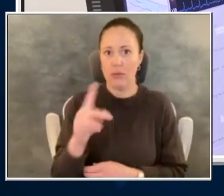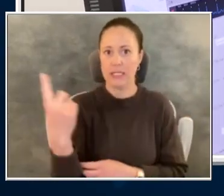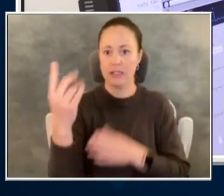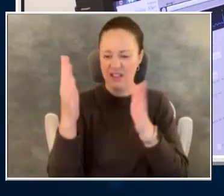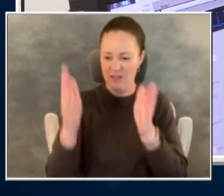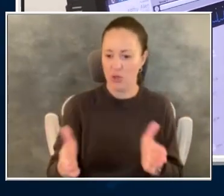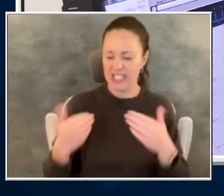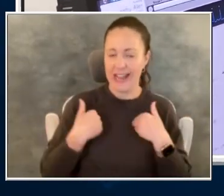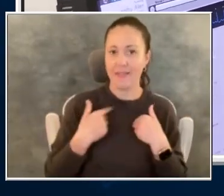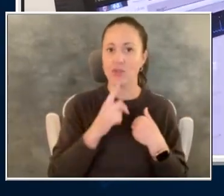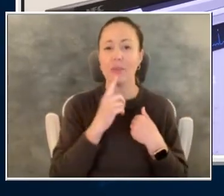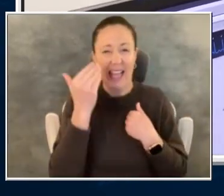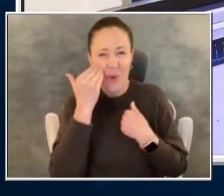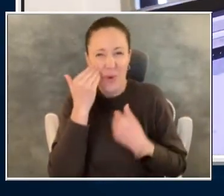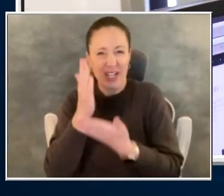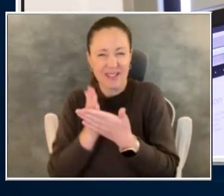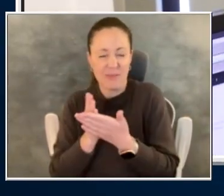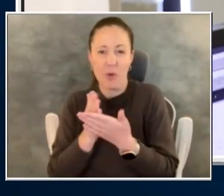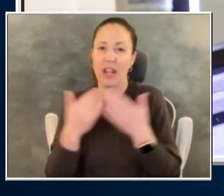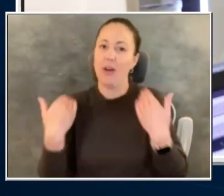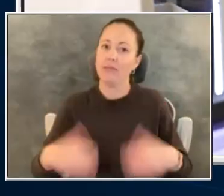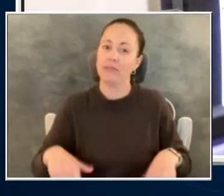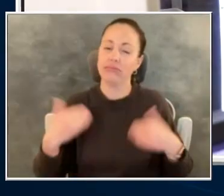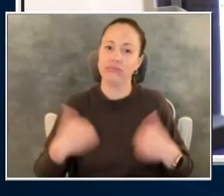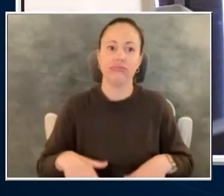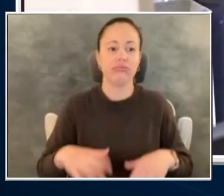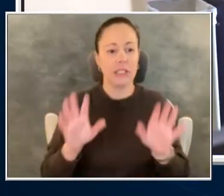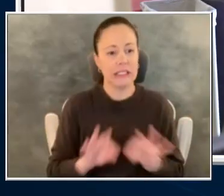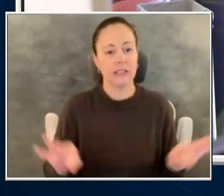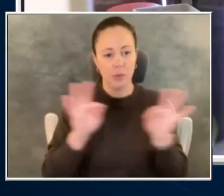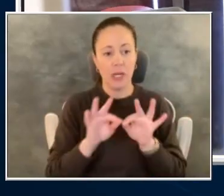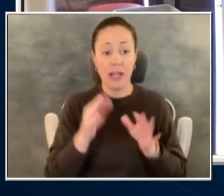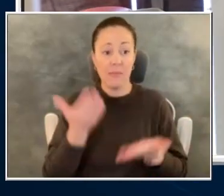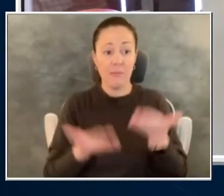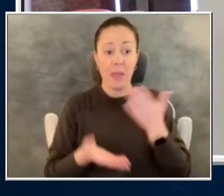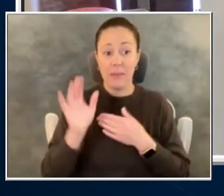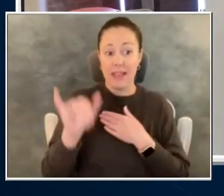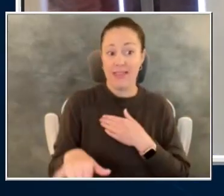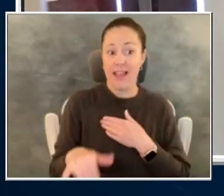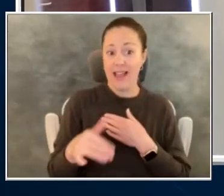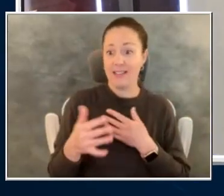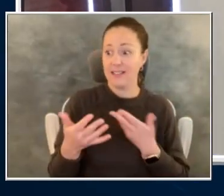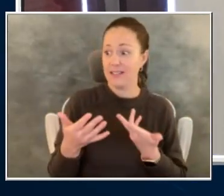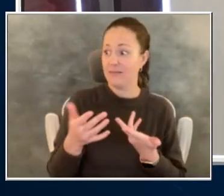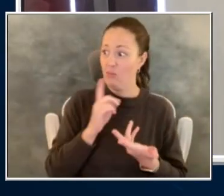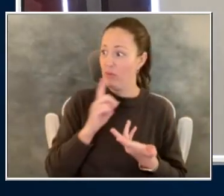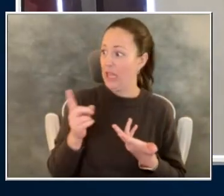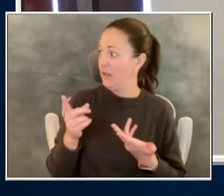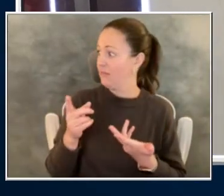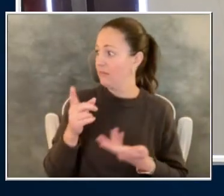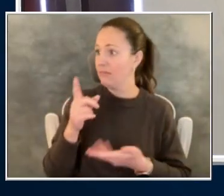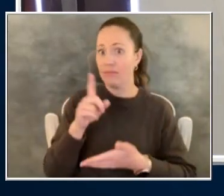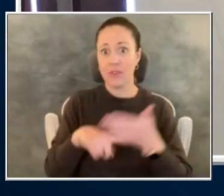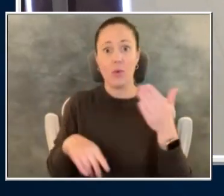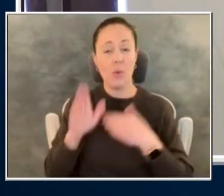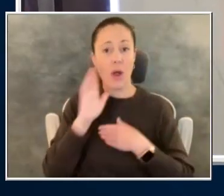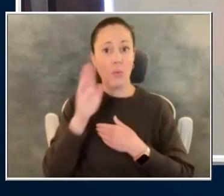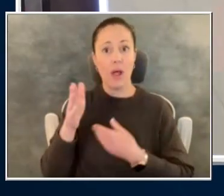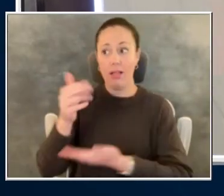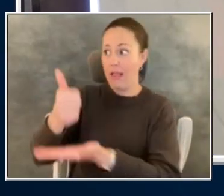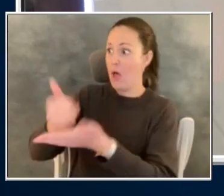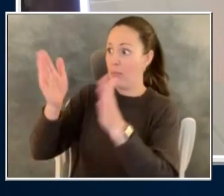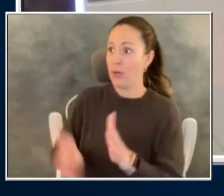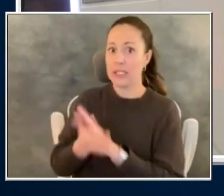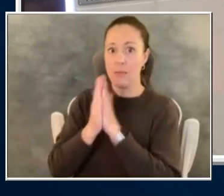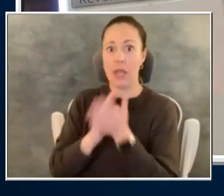super important, because it might be the trigger that allows them to say, look, I'm going to be more focused on my heart health. So